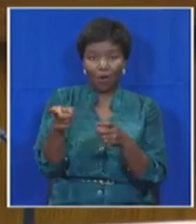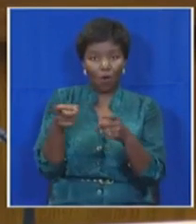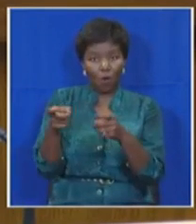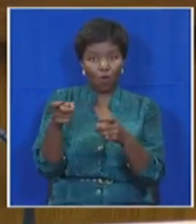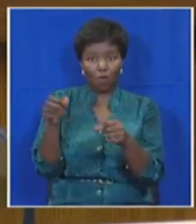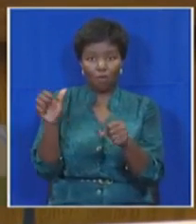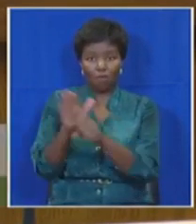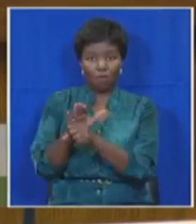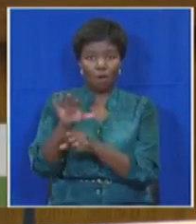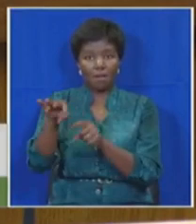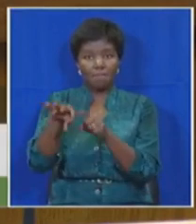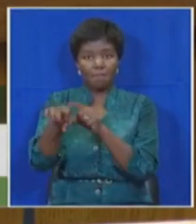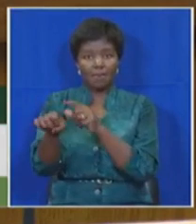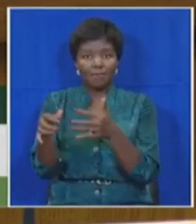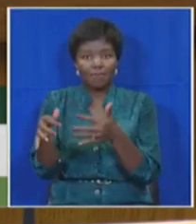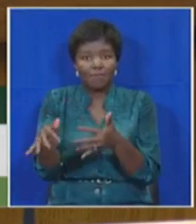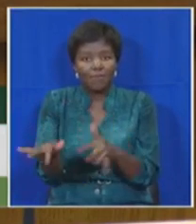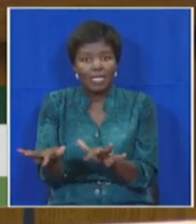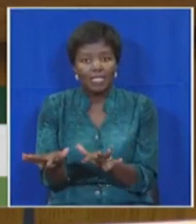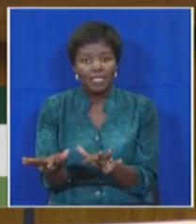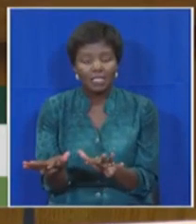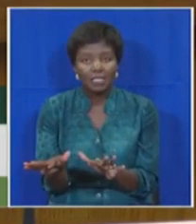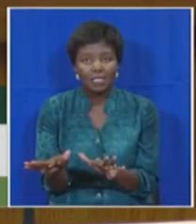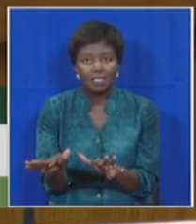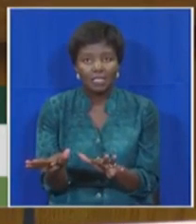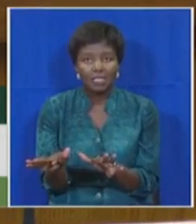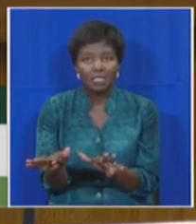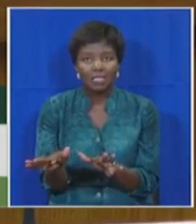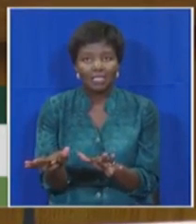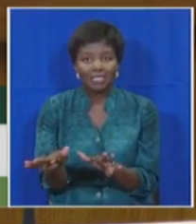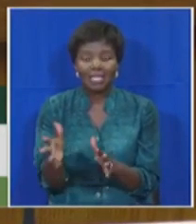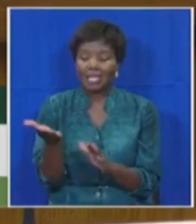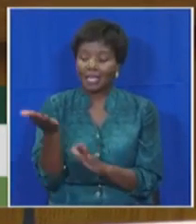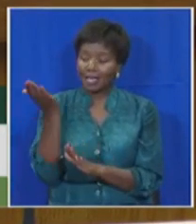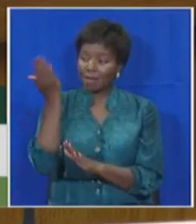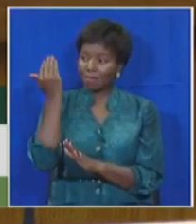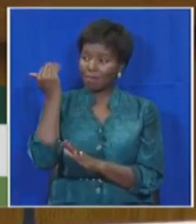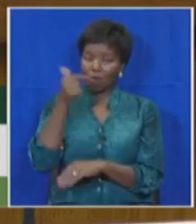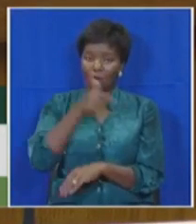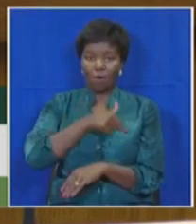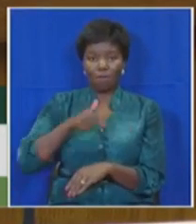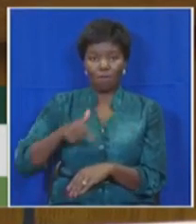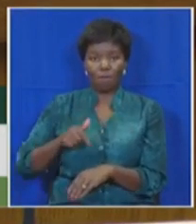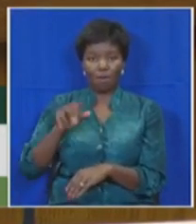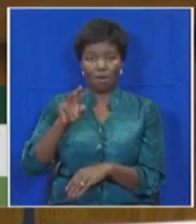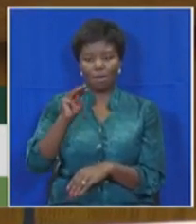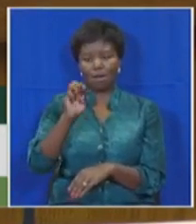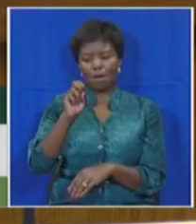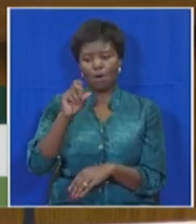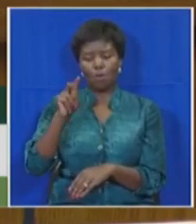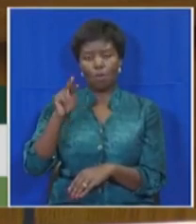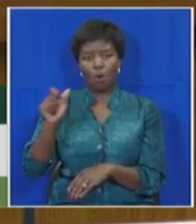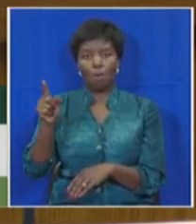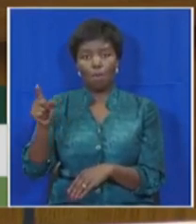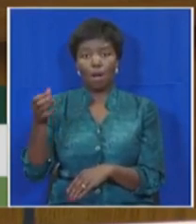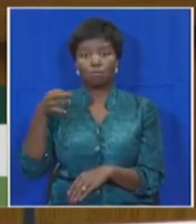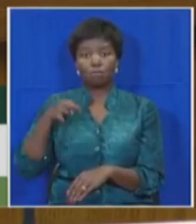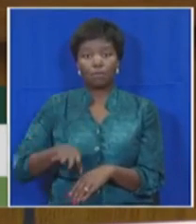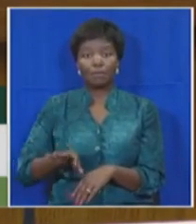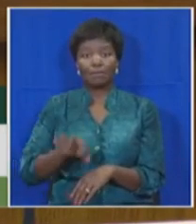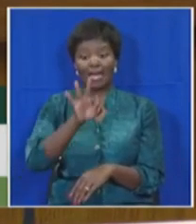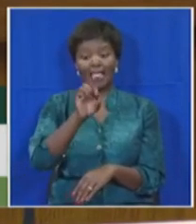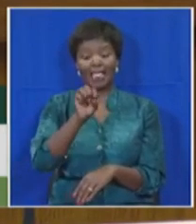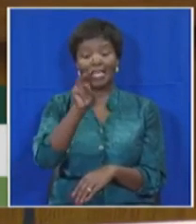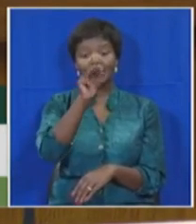executive and administration capital of South Africa. Previous Mayor Ramokgopa enjoyed a 30 million per year